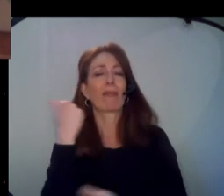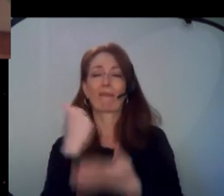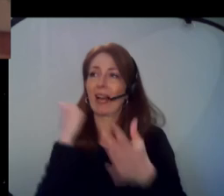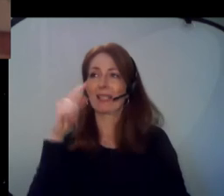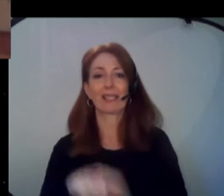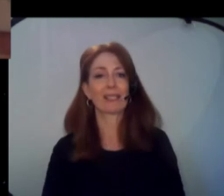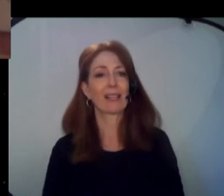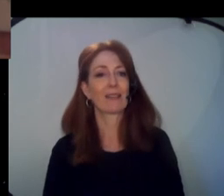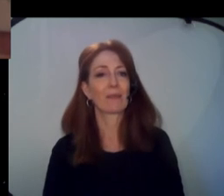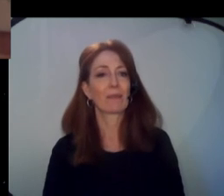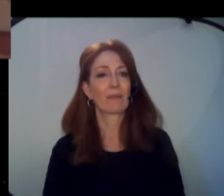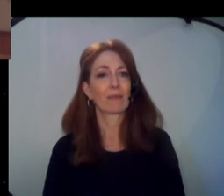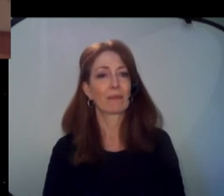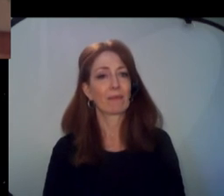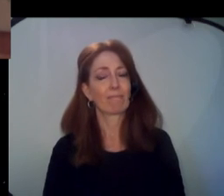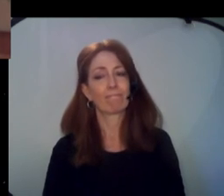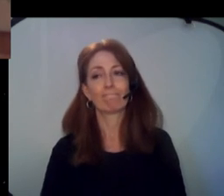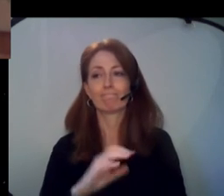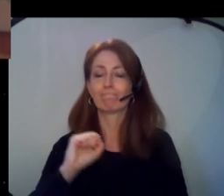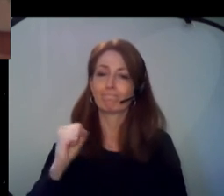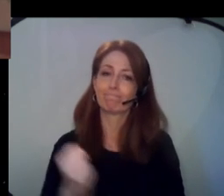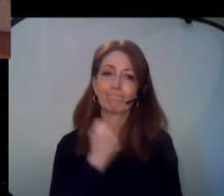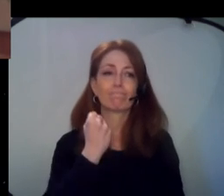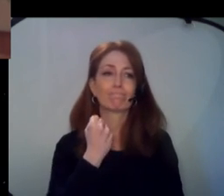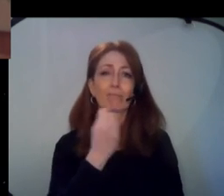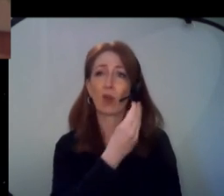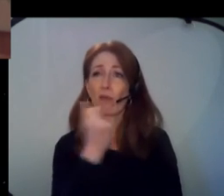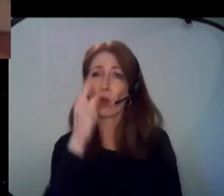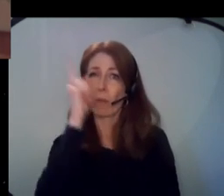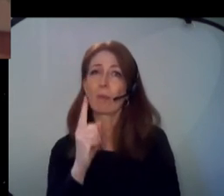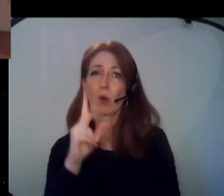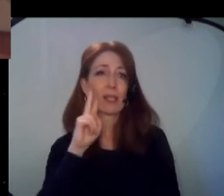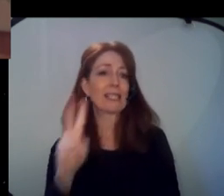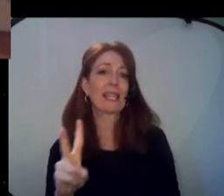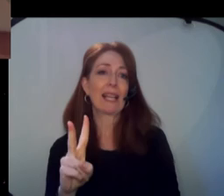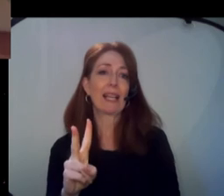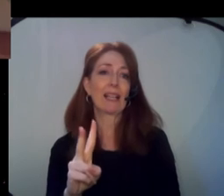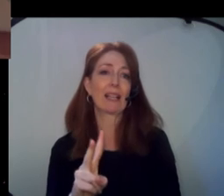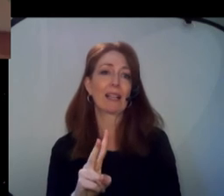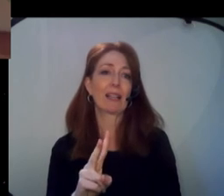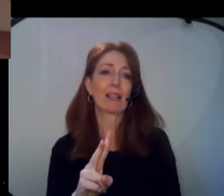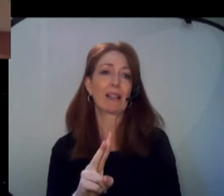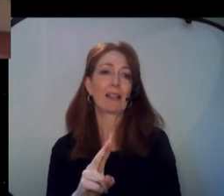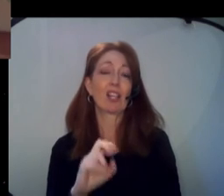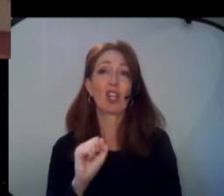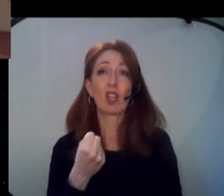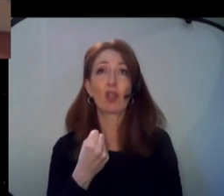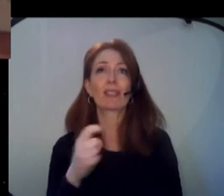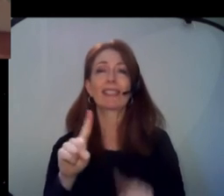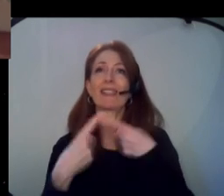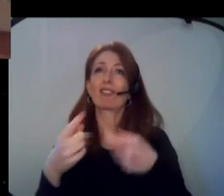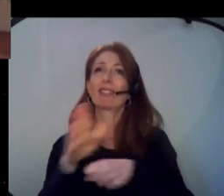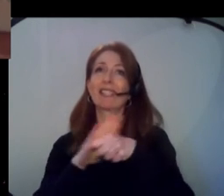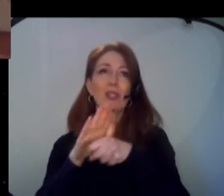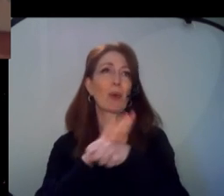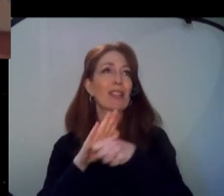that, you know, it's not as many people will have seen it than it could have been in other circumstances. But